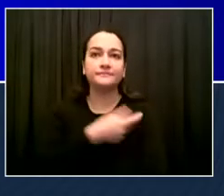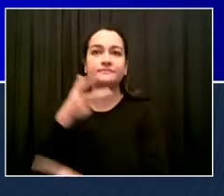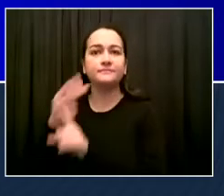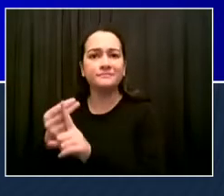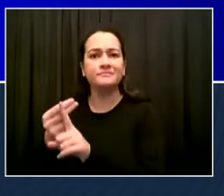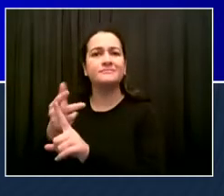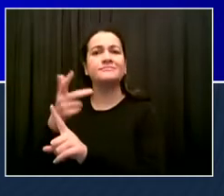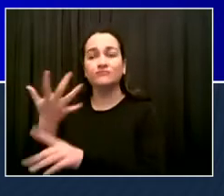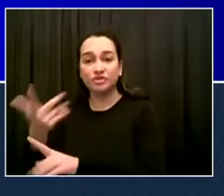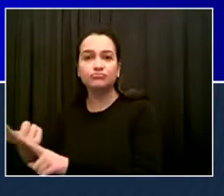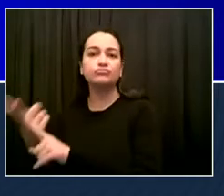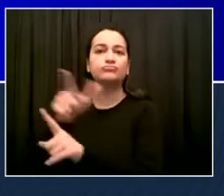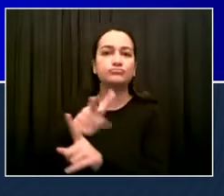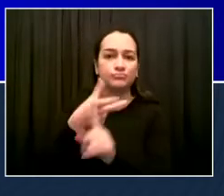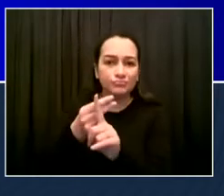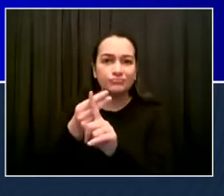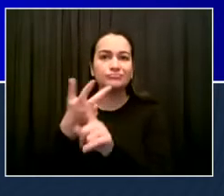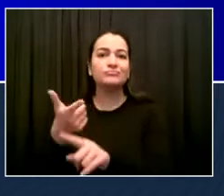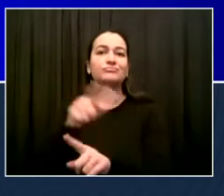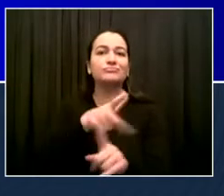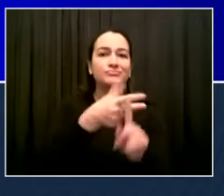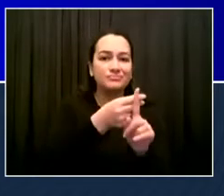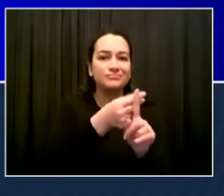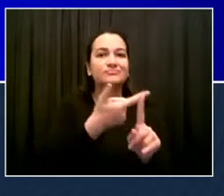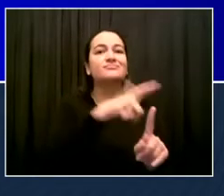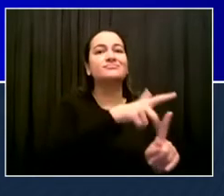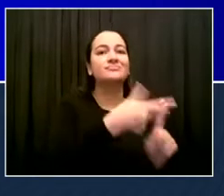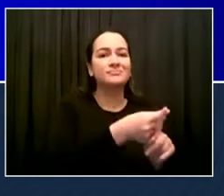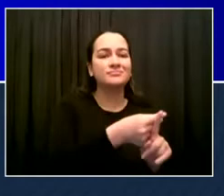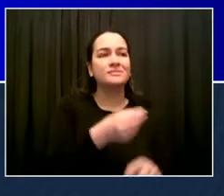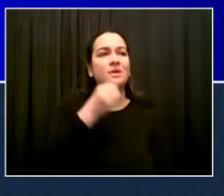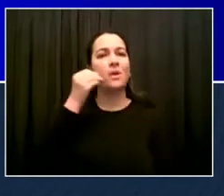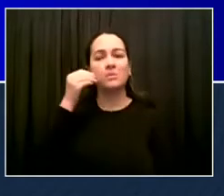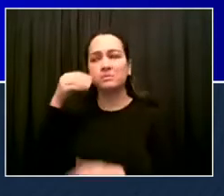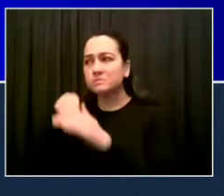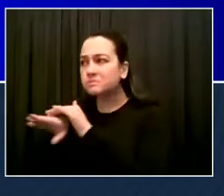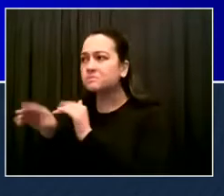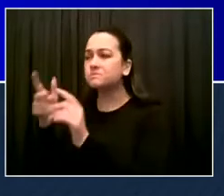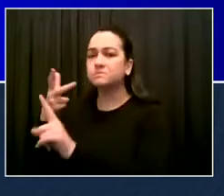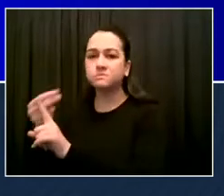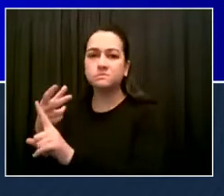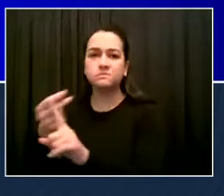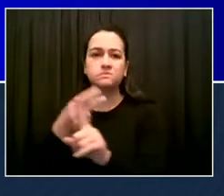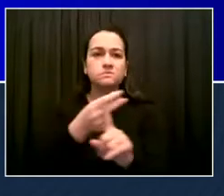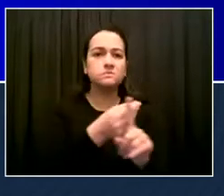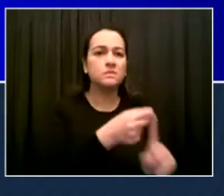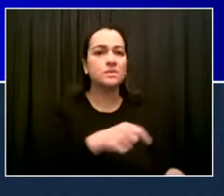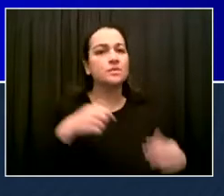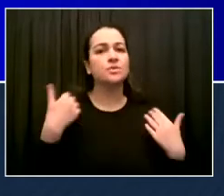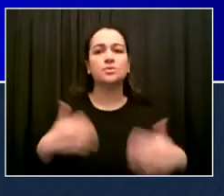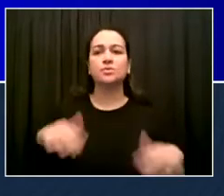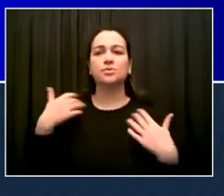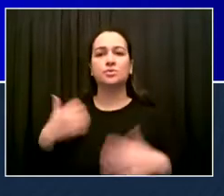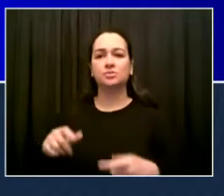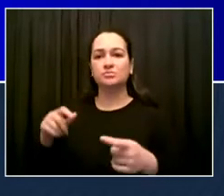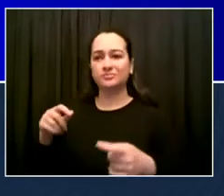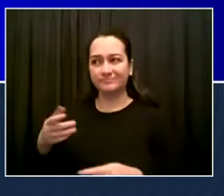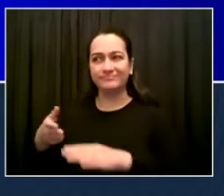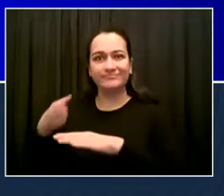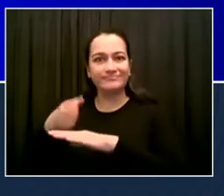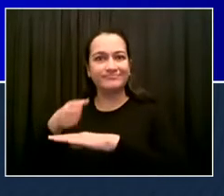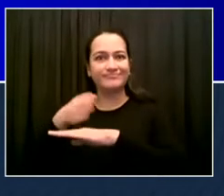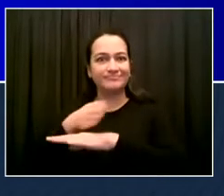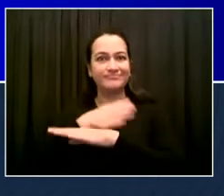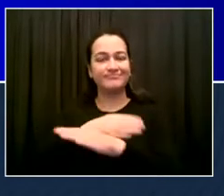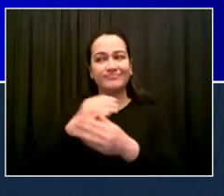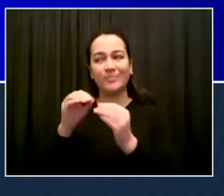sure folks are vaccinated, spending time with them, making sure they're okay. I heard some of the stories from the nurses of just the sheer